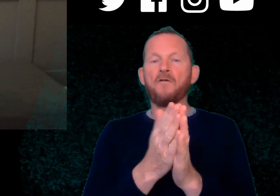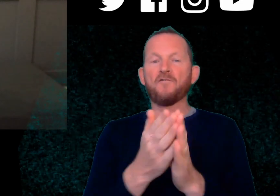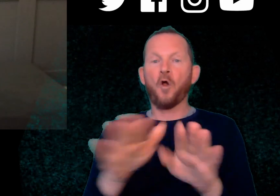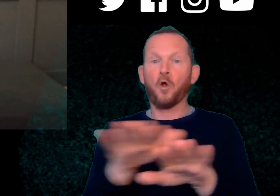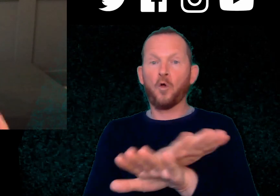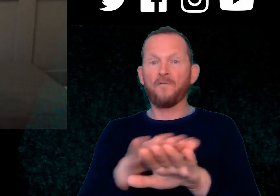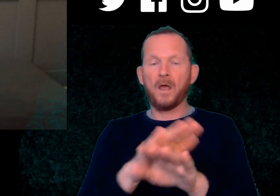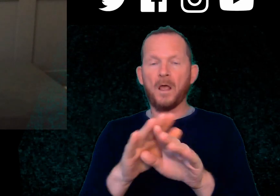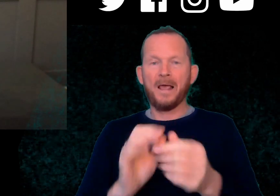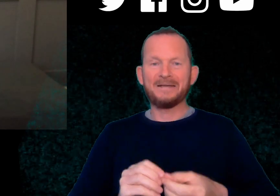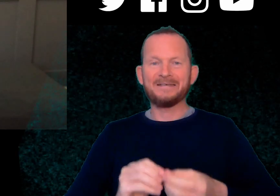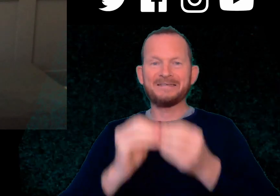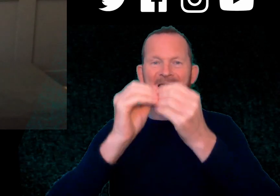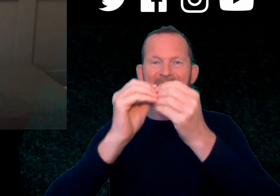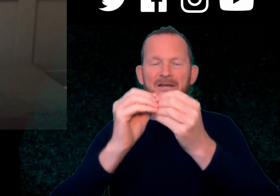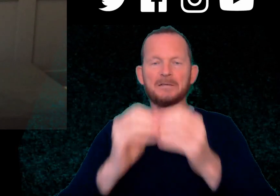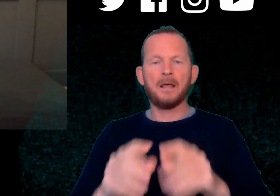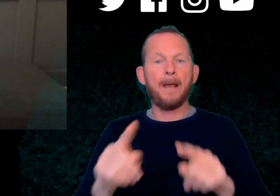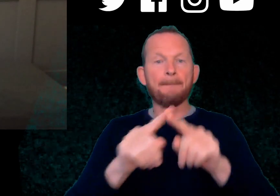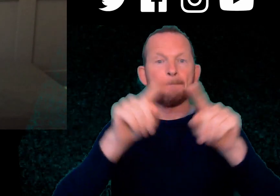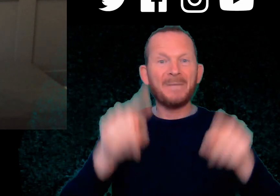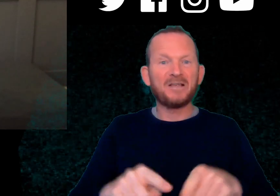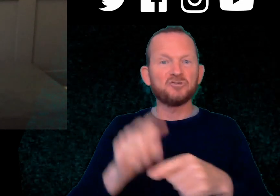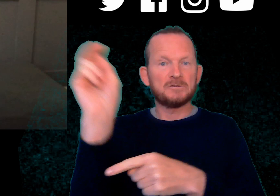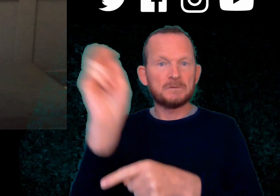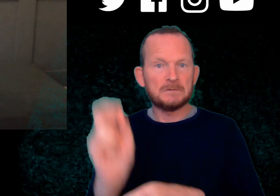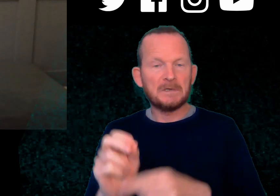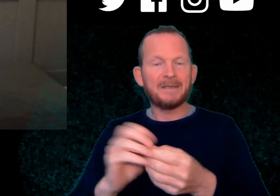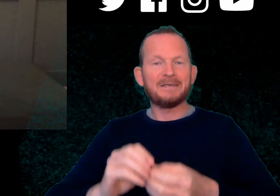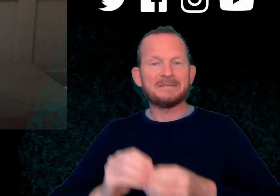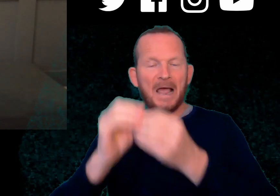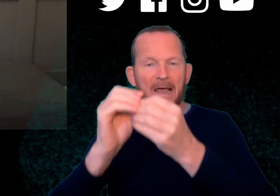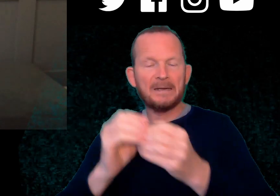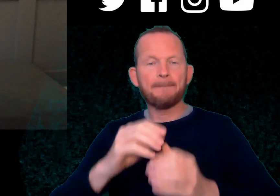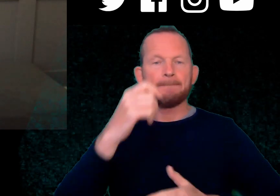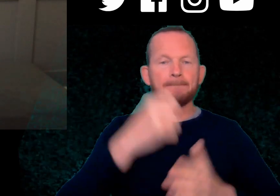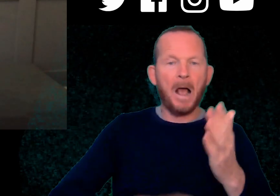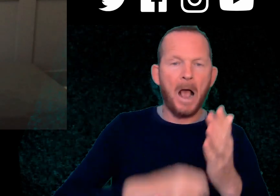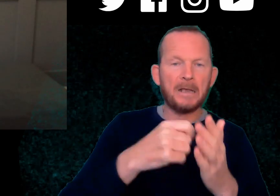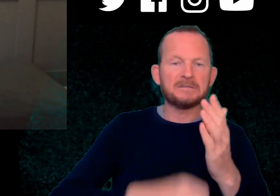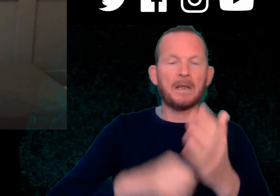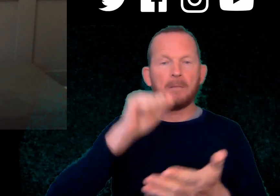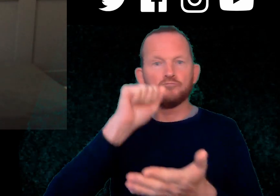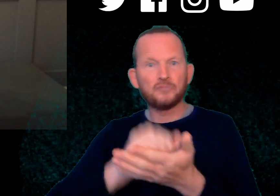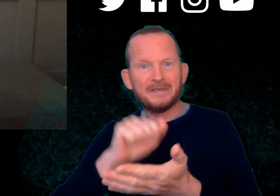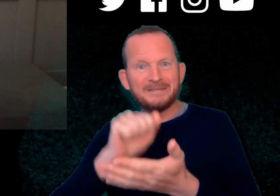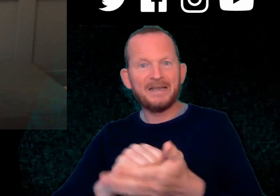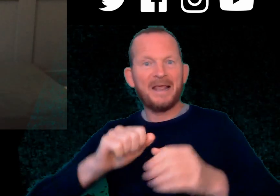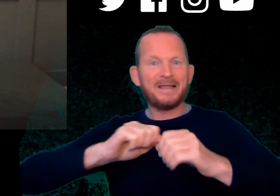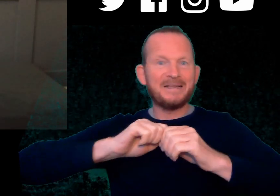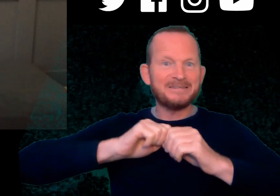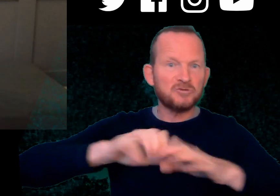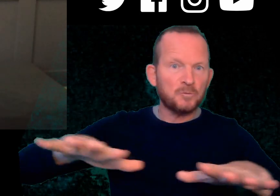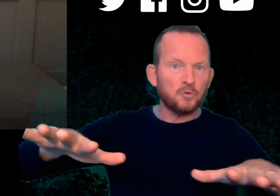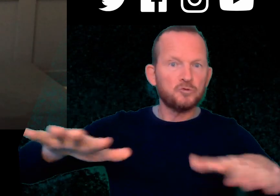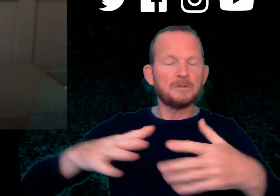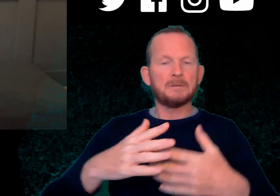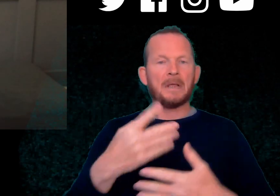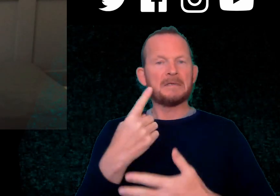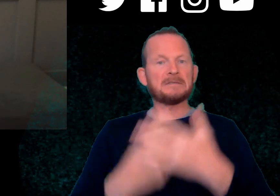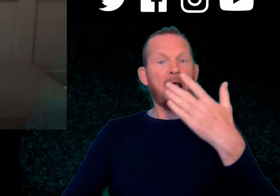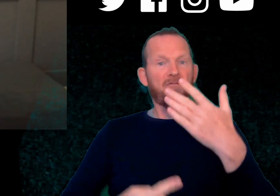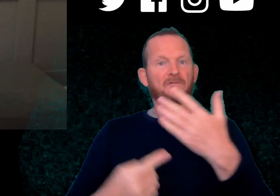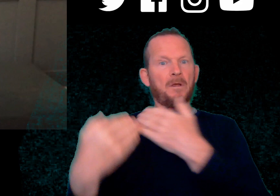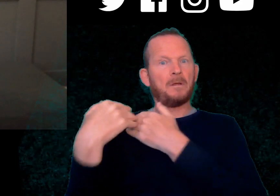designed, getting the whole book designed if it's a picture book as with mine, the marketing, the printing, the distribution, so all of that is down to